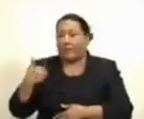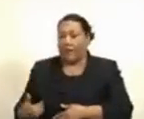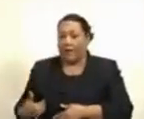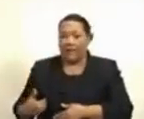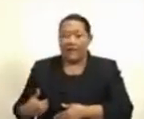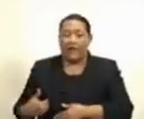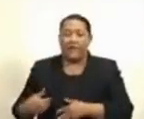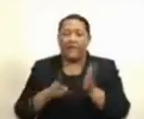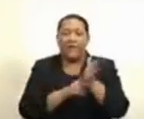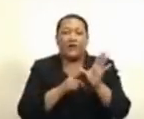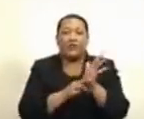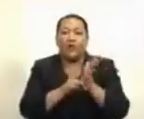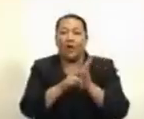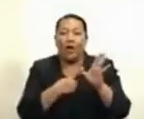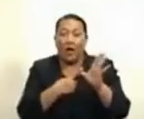Navatu.